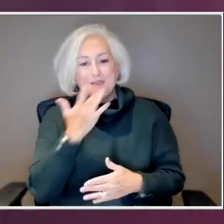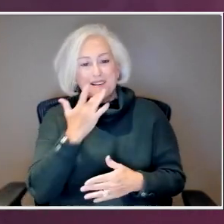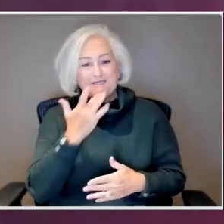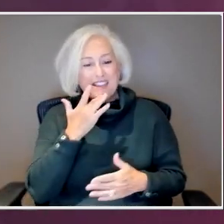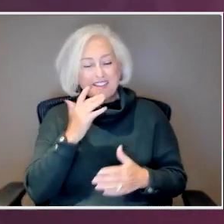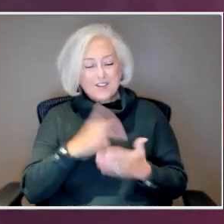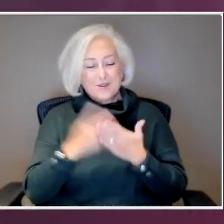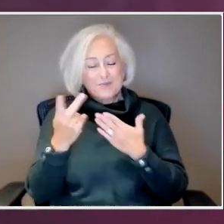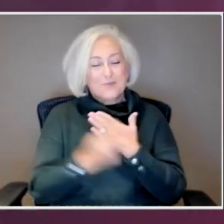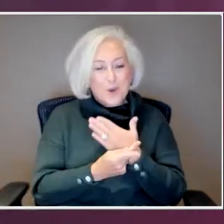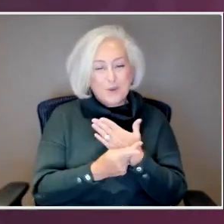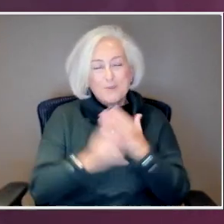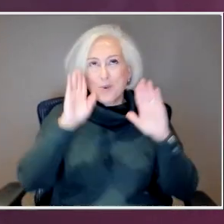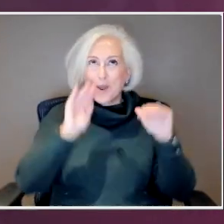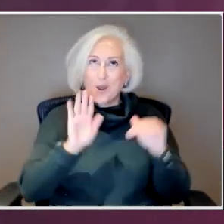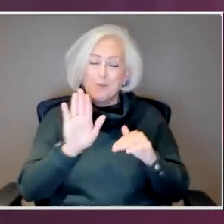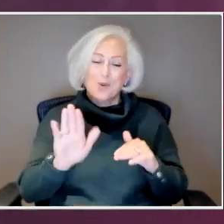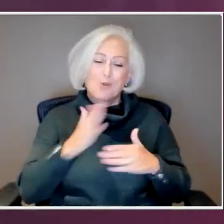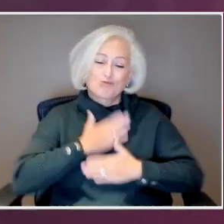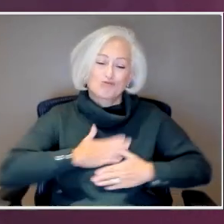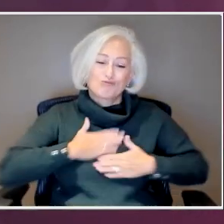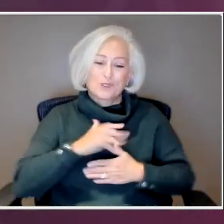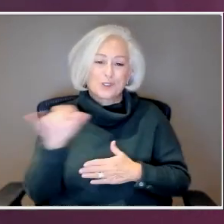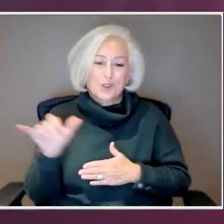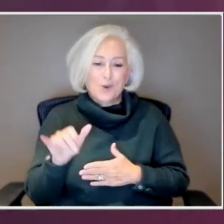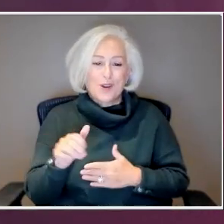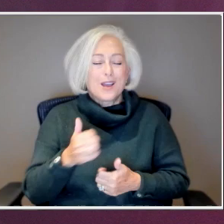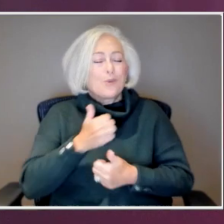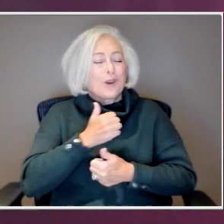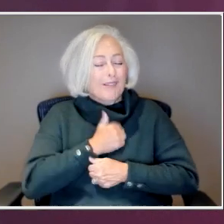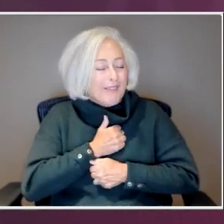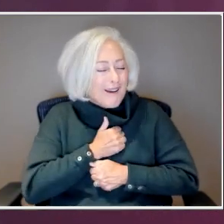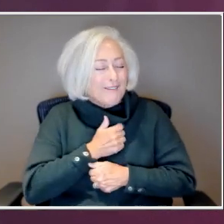We love our viewers, and we really appreciate you joining the